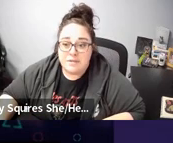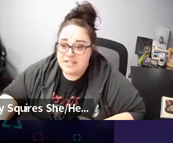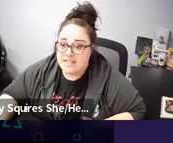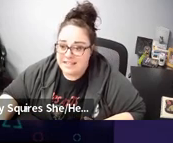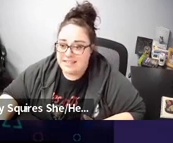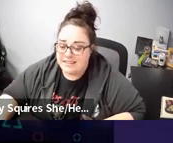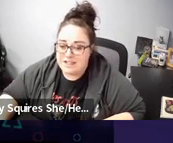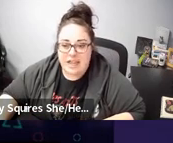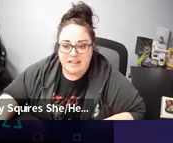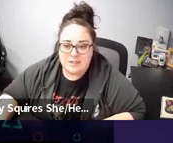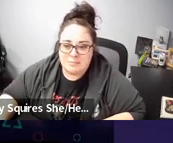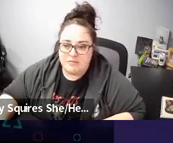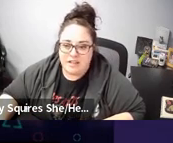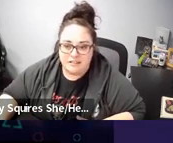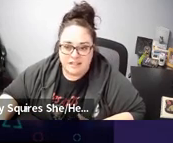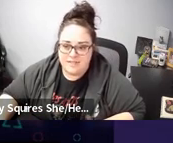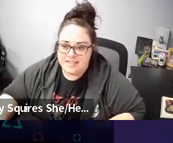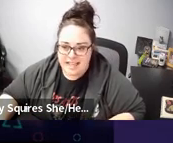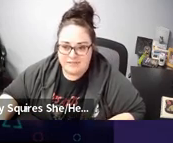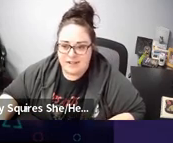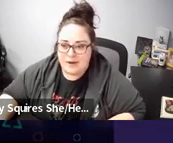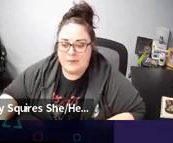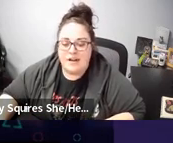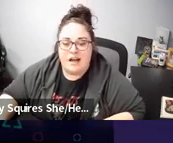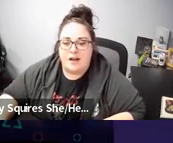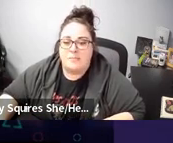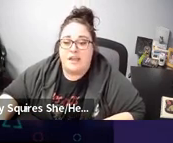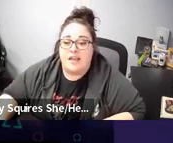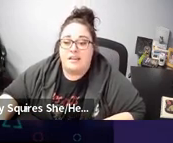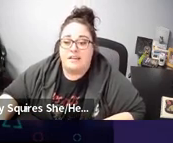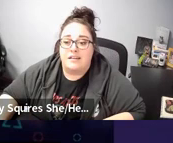And someone did just ask in the chat to provide the link of the Zach video.